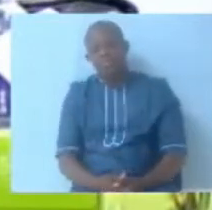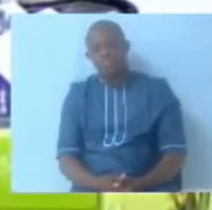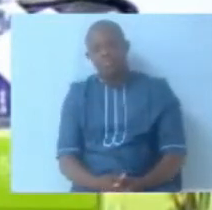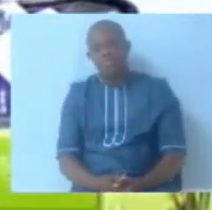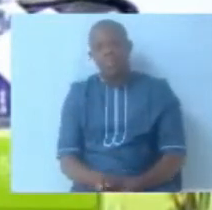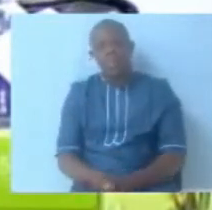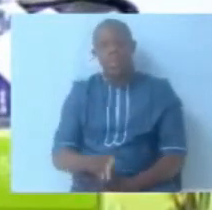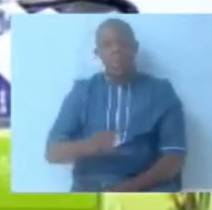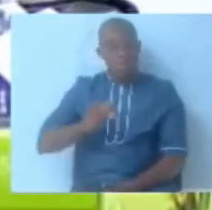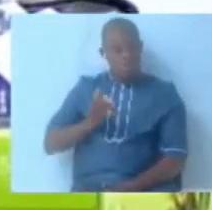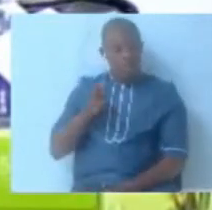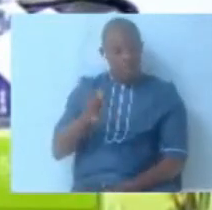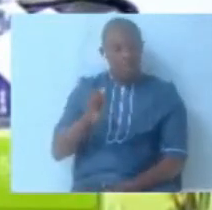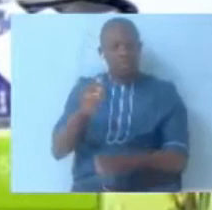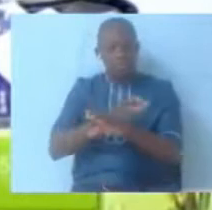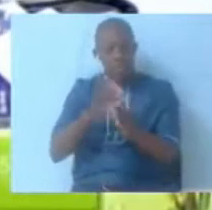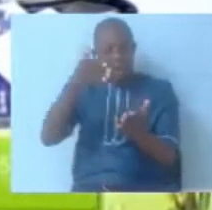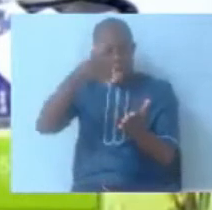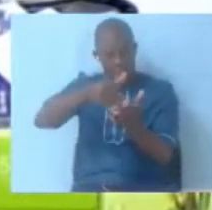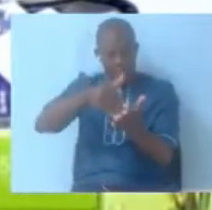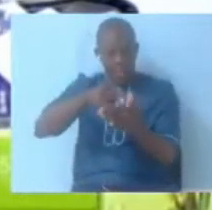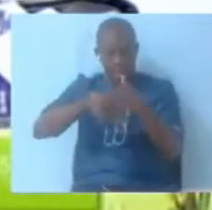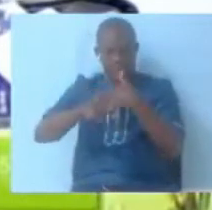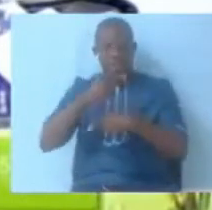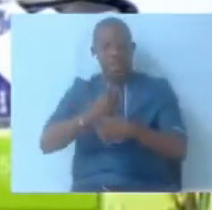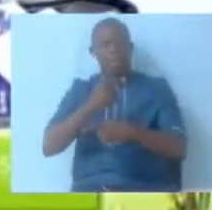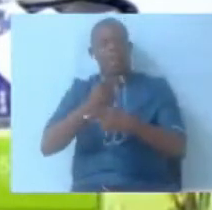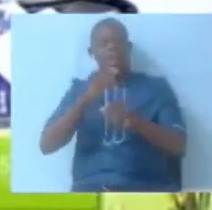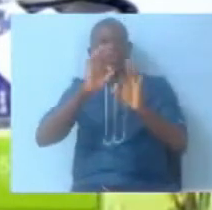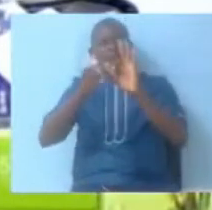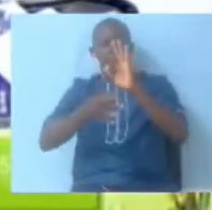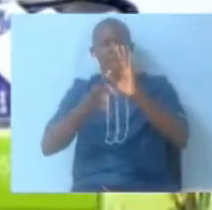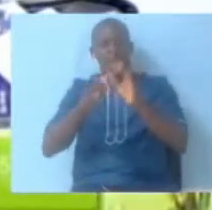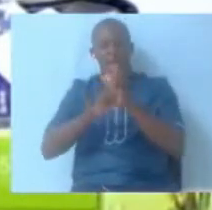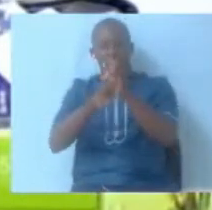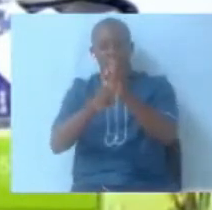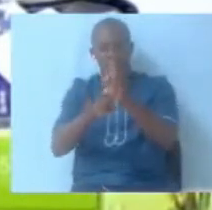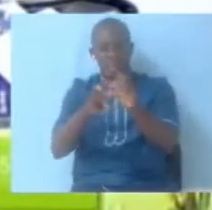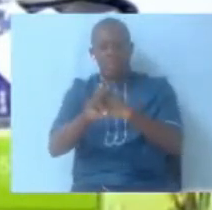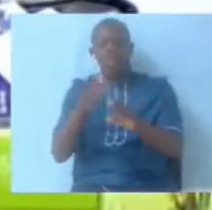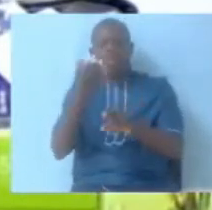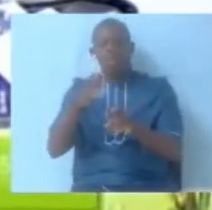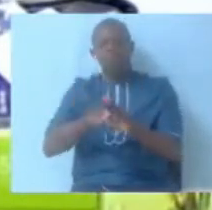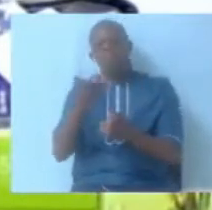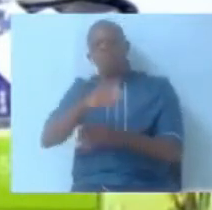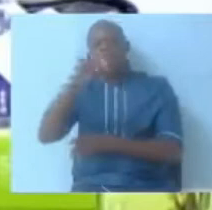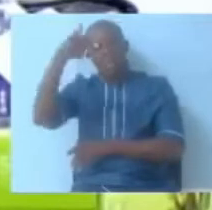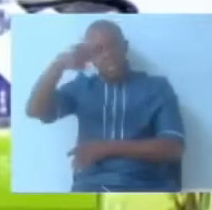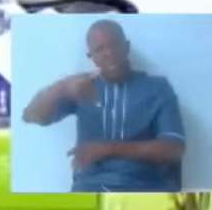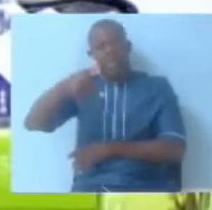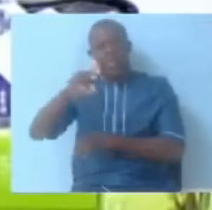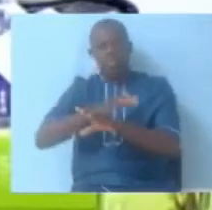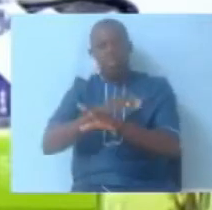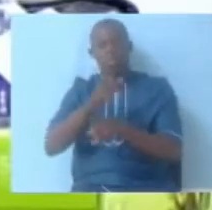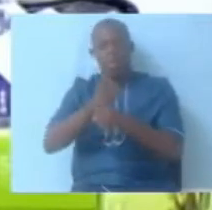Mrs. Scott came here on technical assistance as a magistrate from Nigeria, and her name, maiden name, was Miss